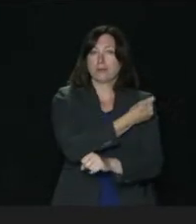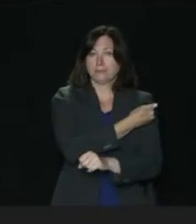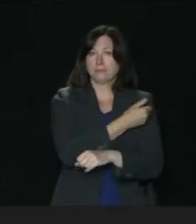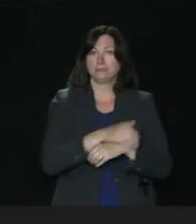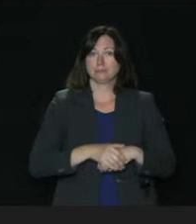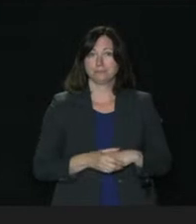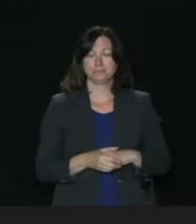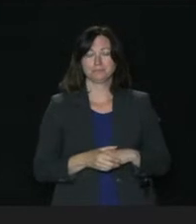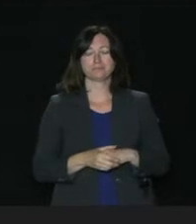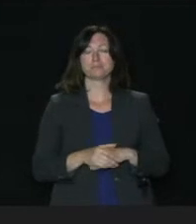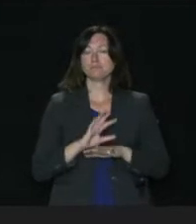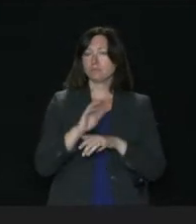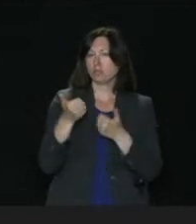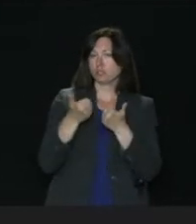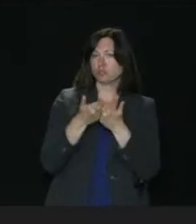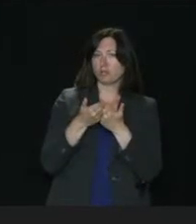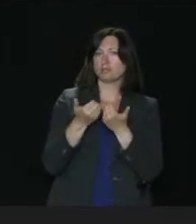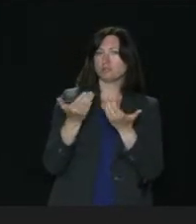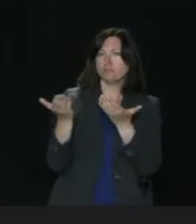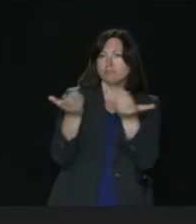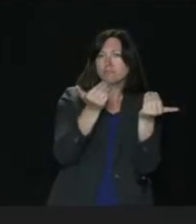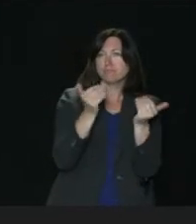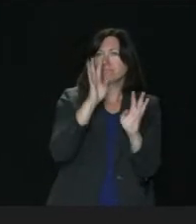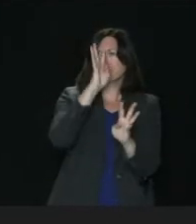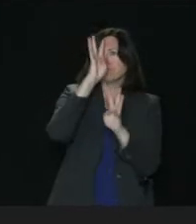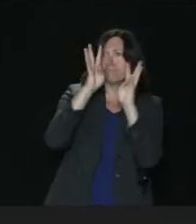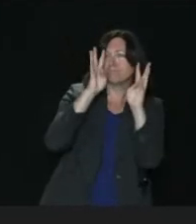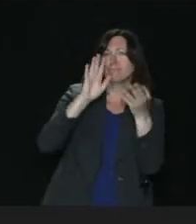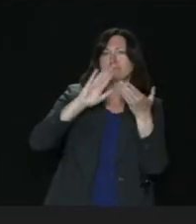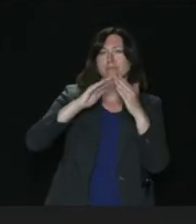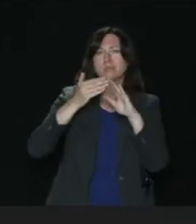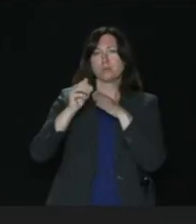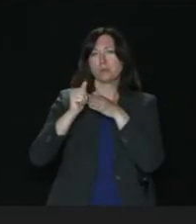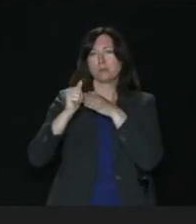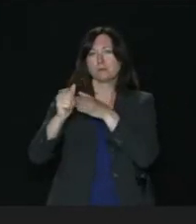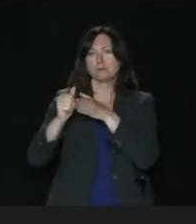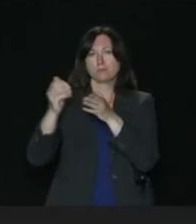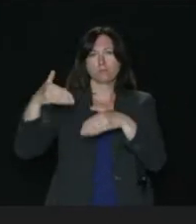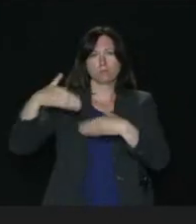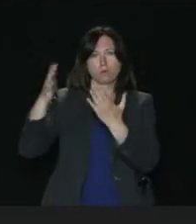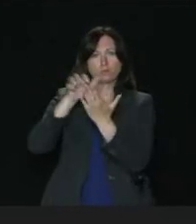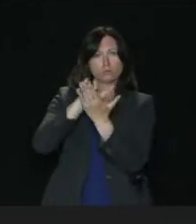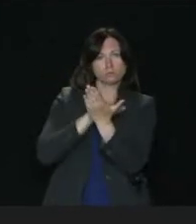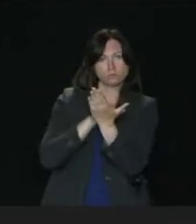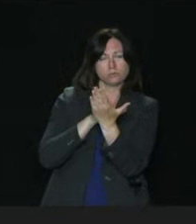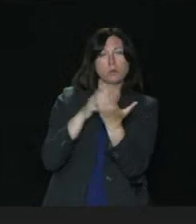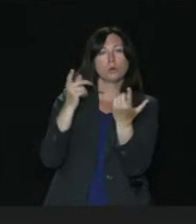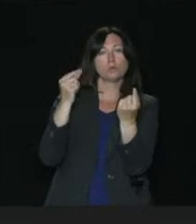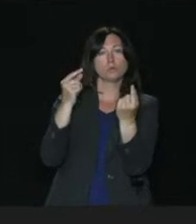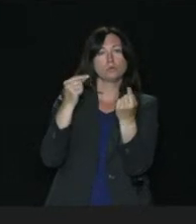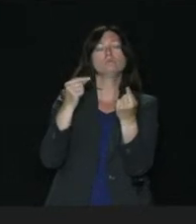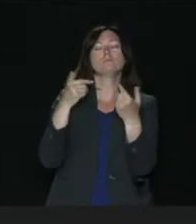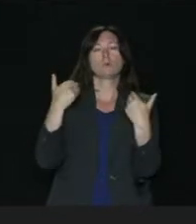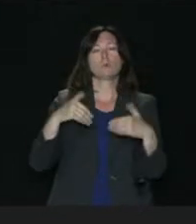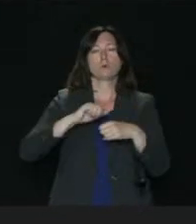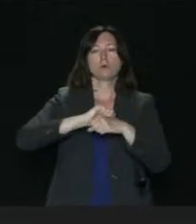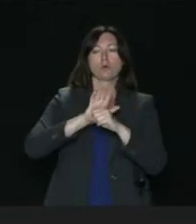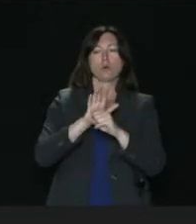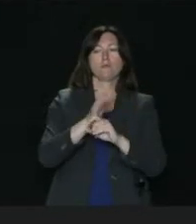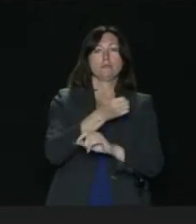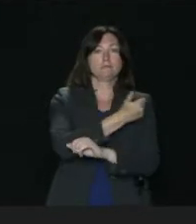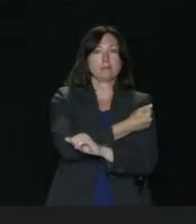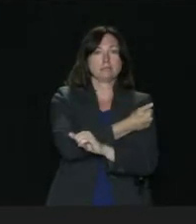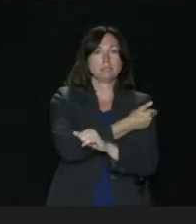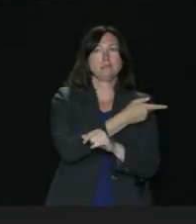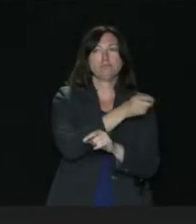The challenge called for innovative, community-driven proposals to help strengthen COVID-19 vaccine confidence